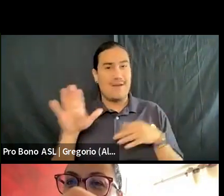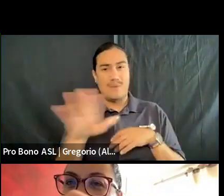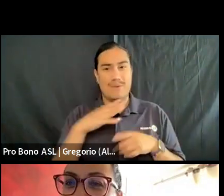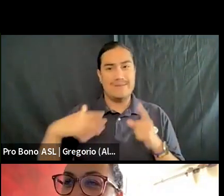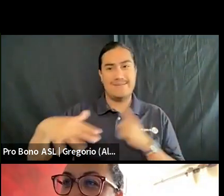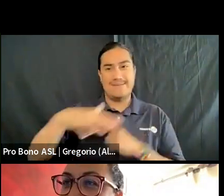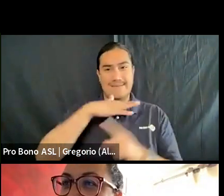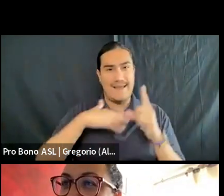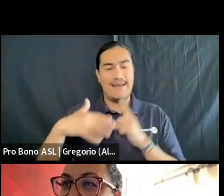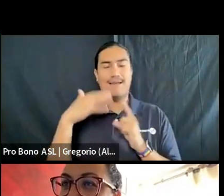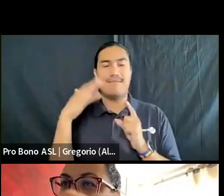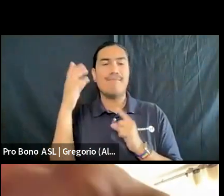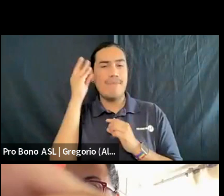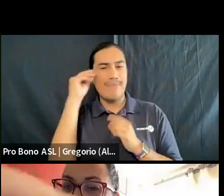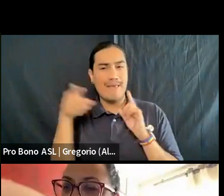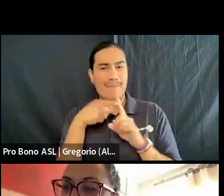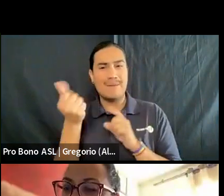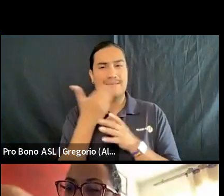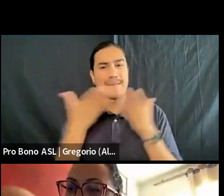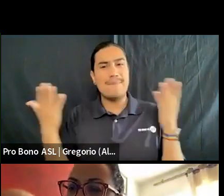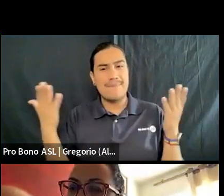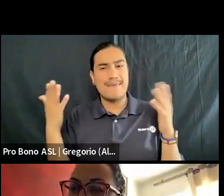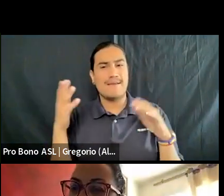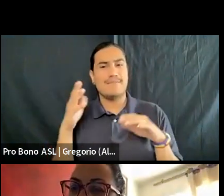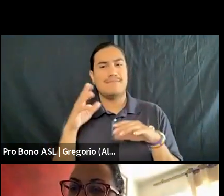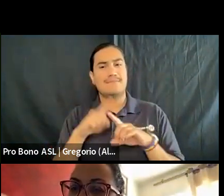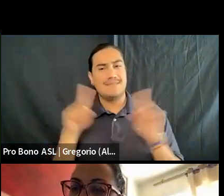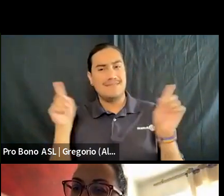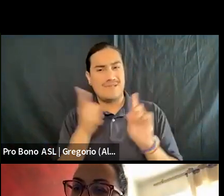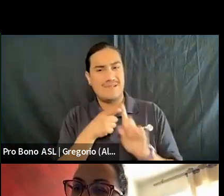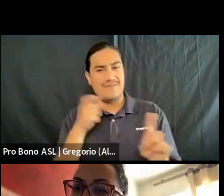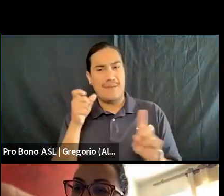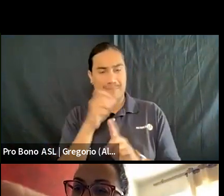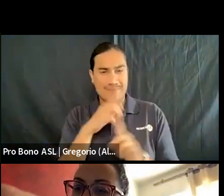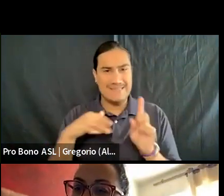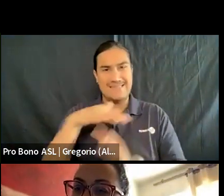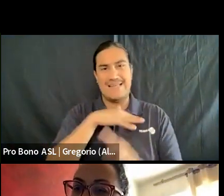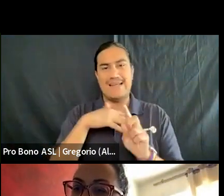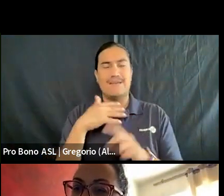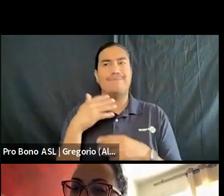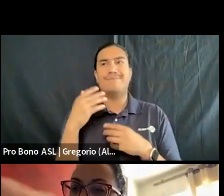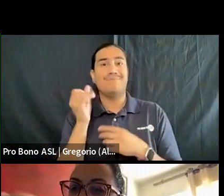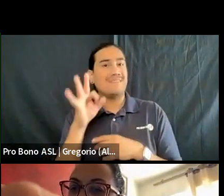think about something that's different about the setting. If you say a kitchen,